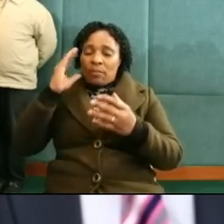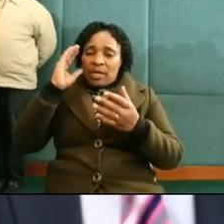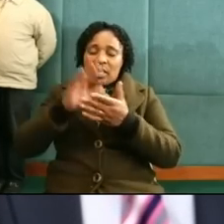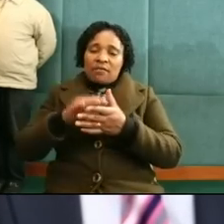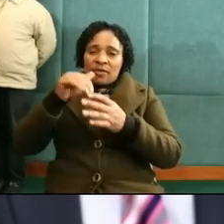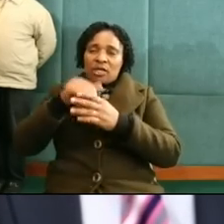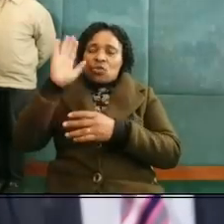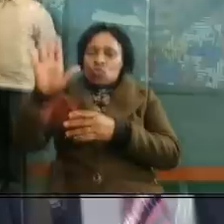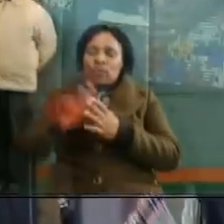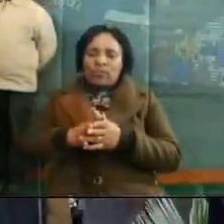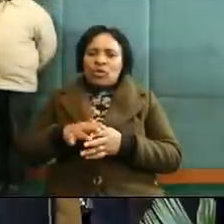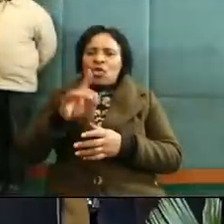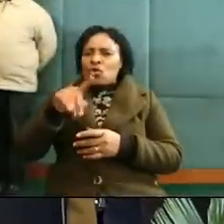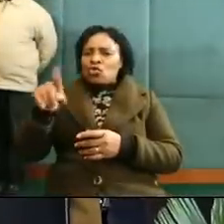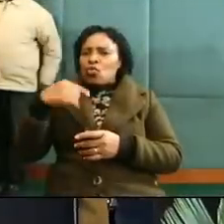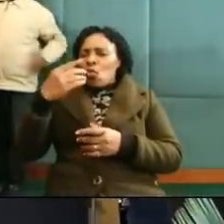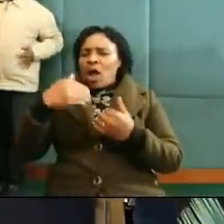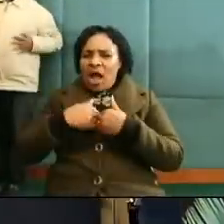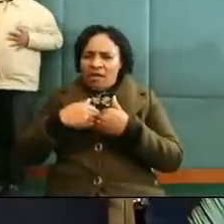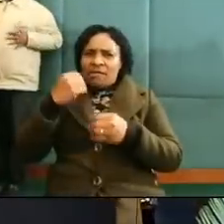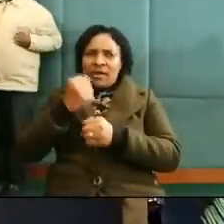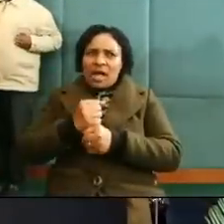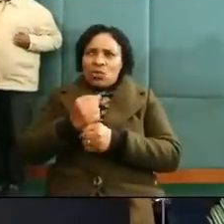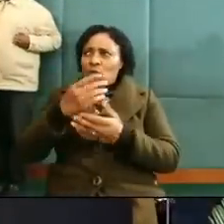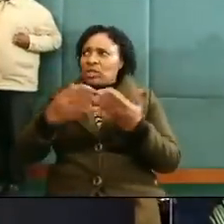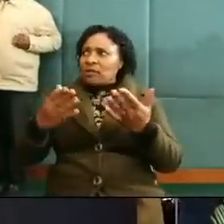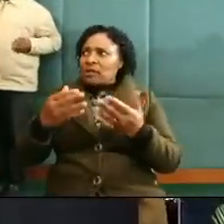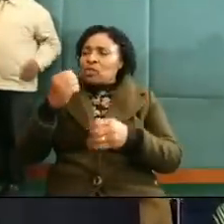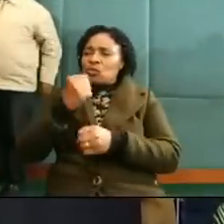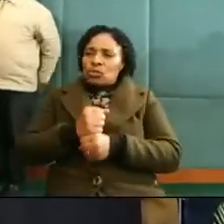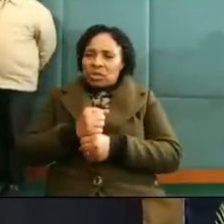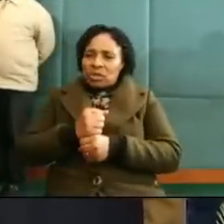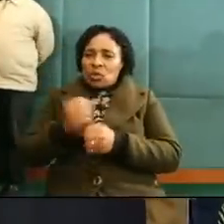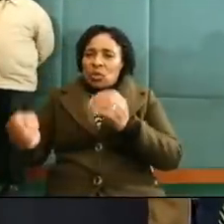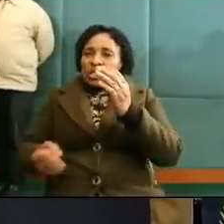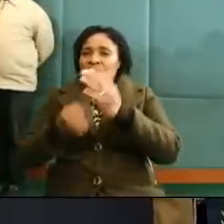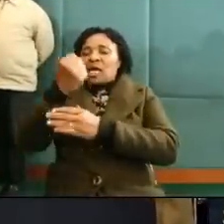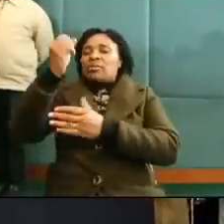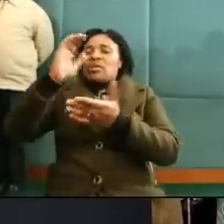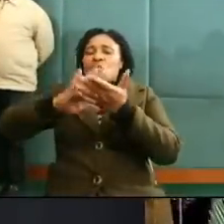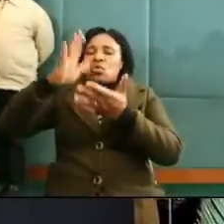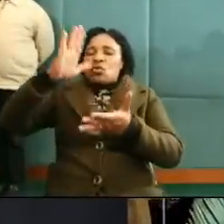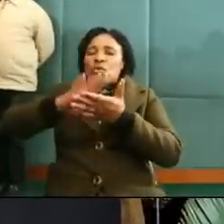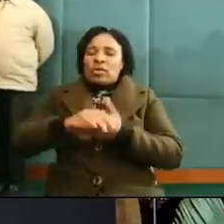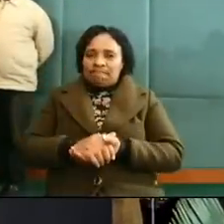you, those who have done what they could, will rise up in glory.